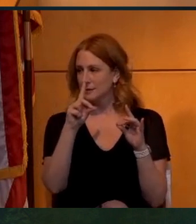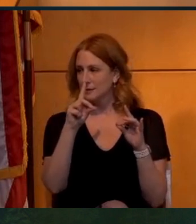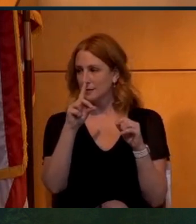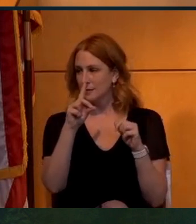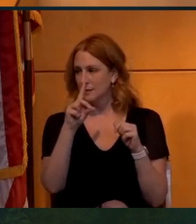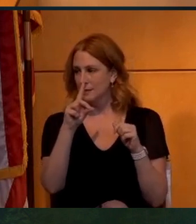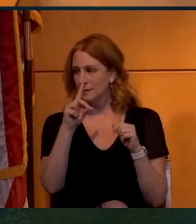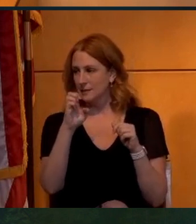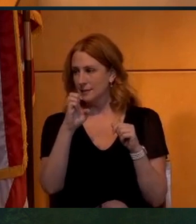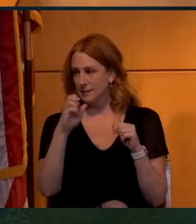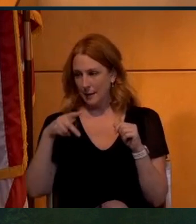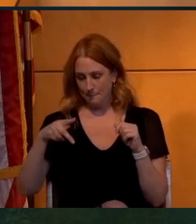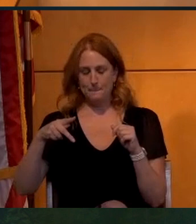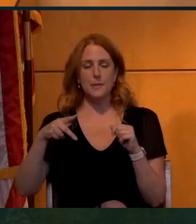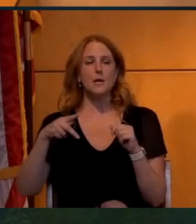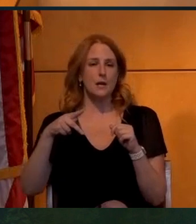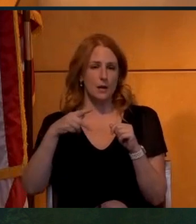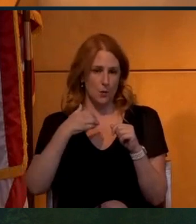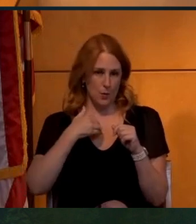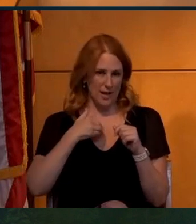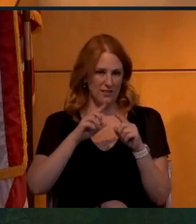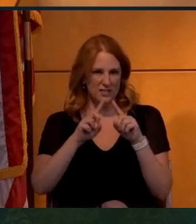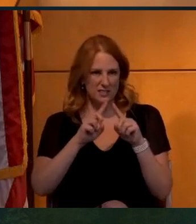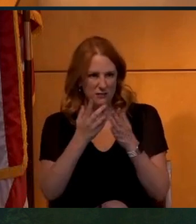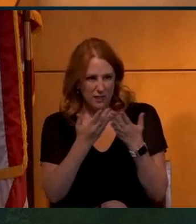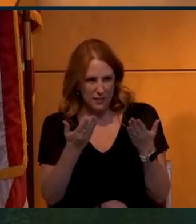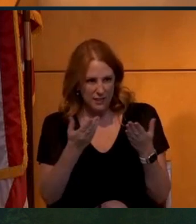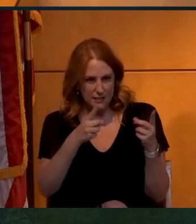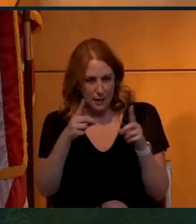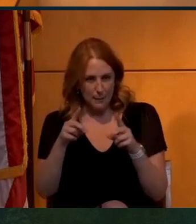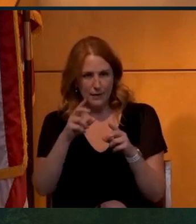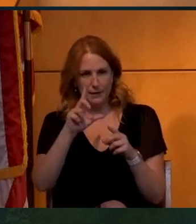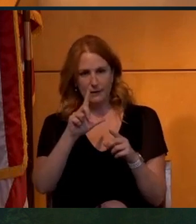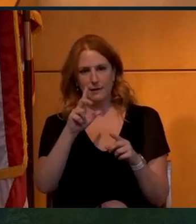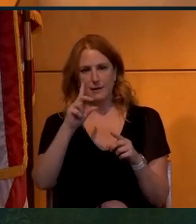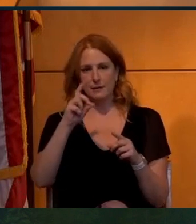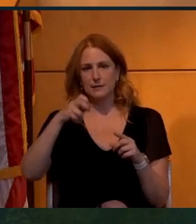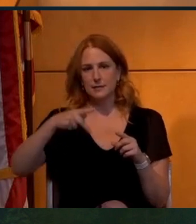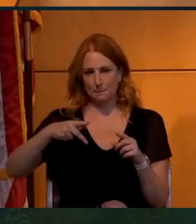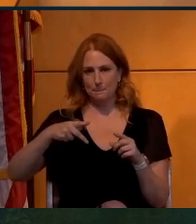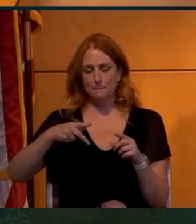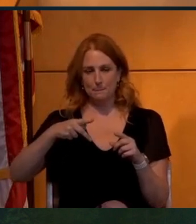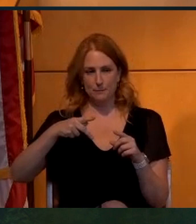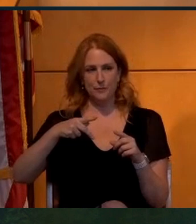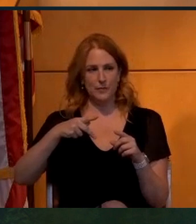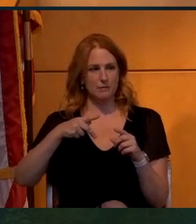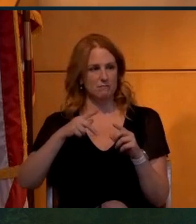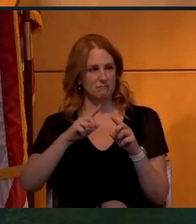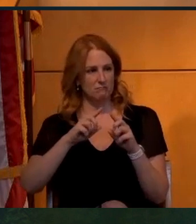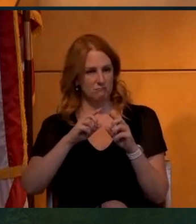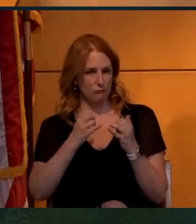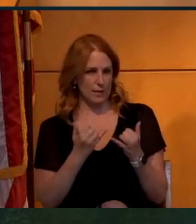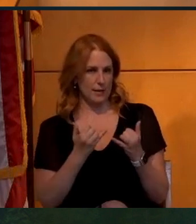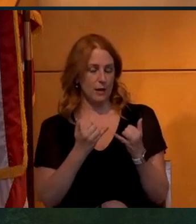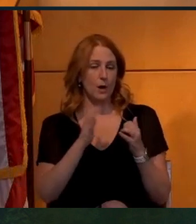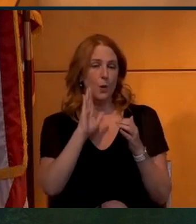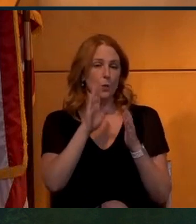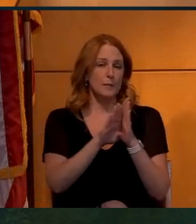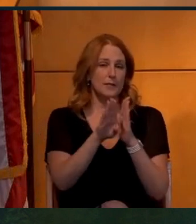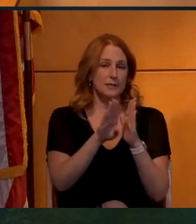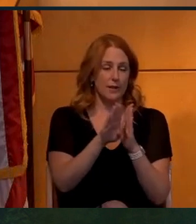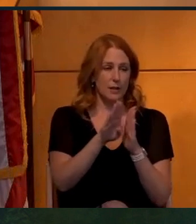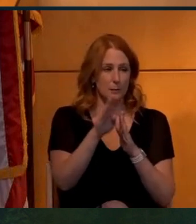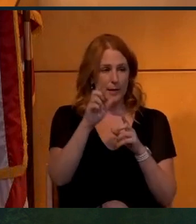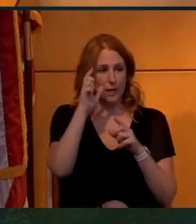SEO. There's a lot of different things that are happening within LDEP at the moment. So we are developing lunar surface